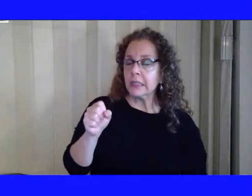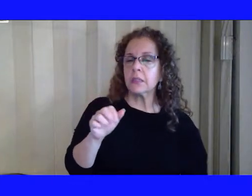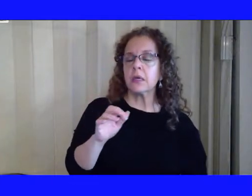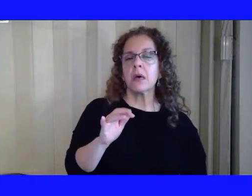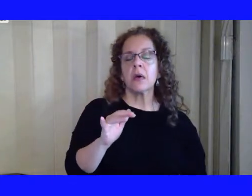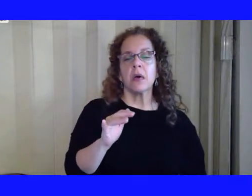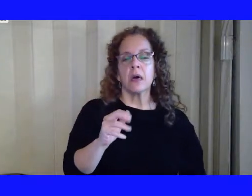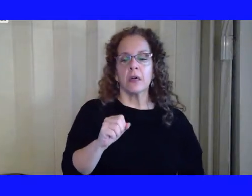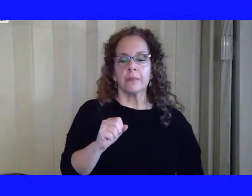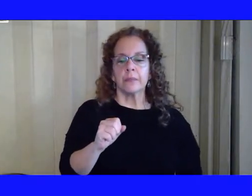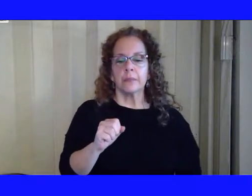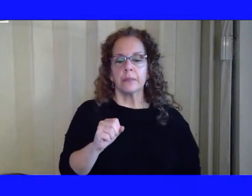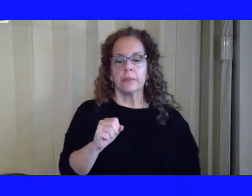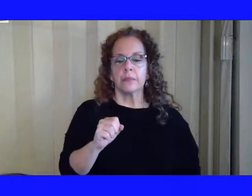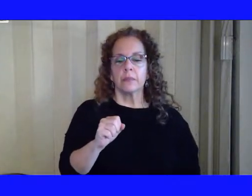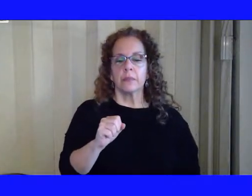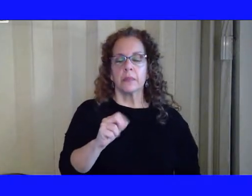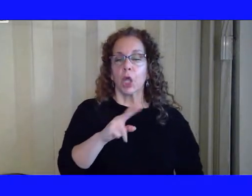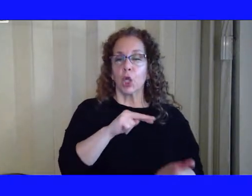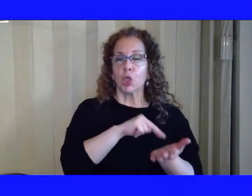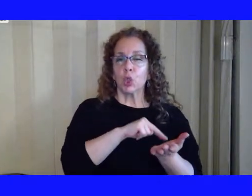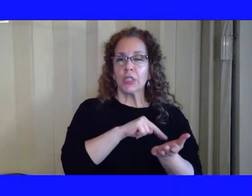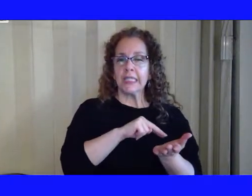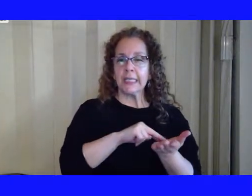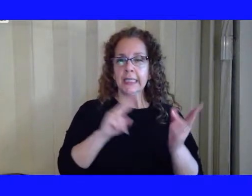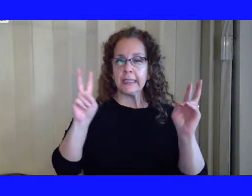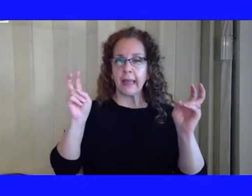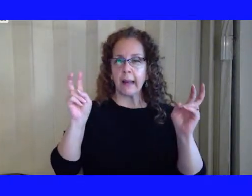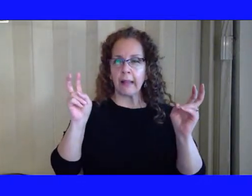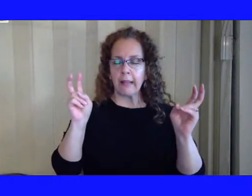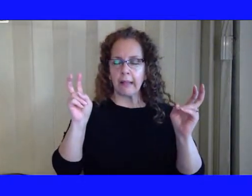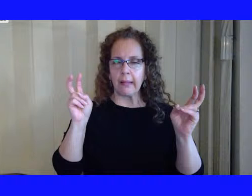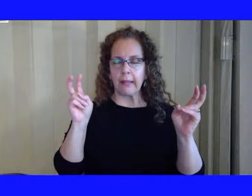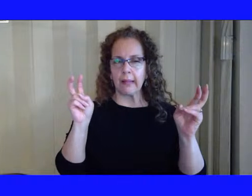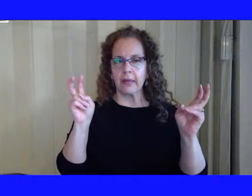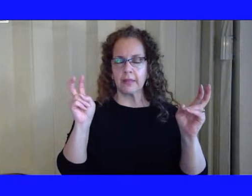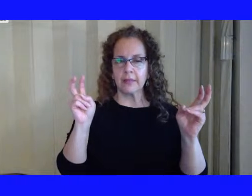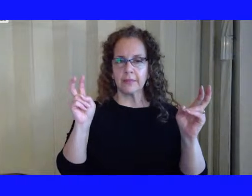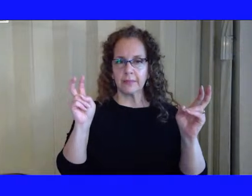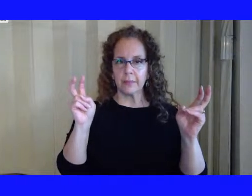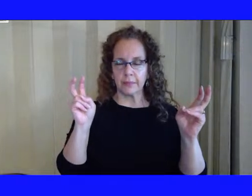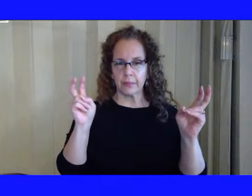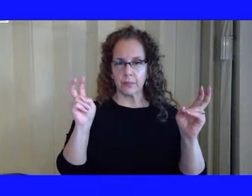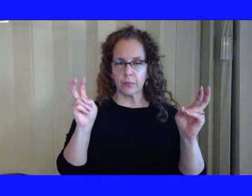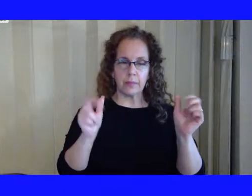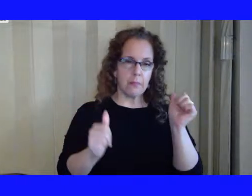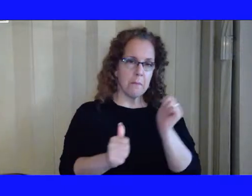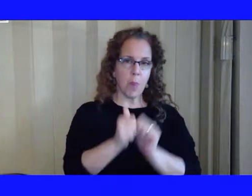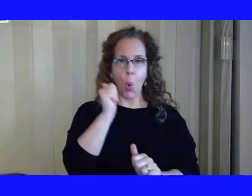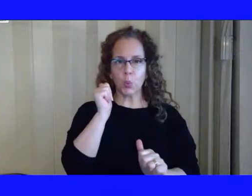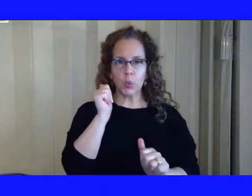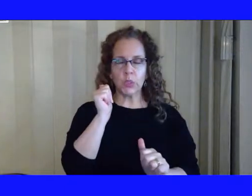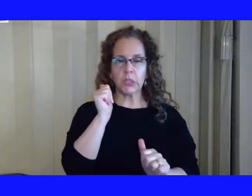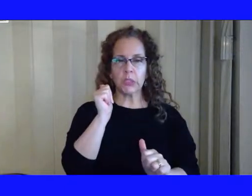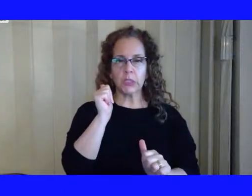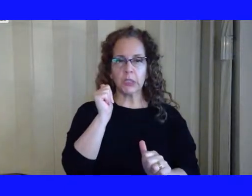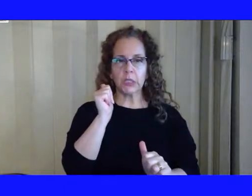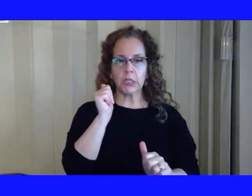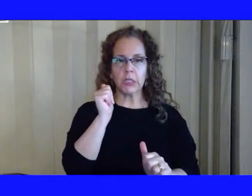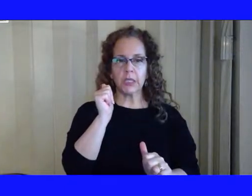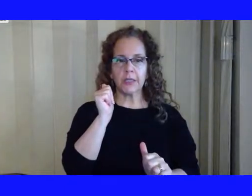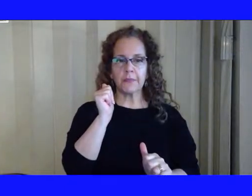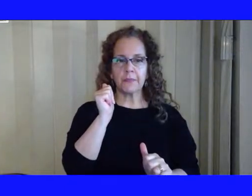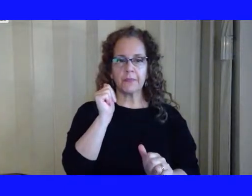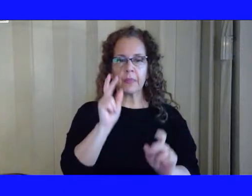them, the reasonable accommodation requests, the internals and the externals, in order for them to have a better understanding of what's going on